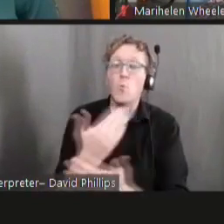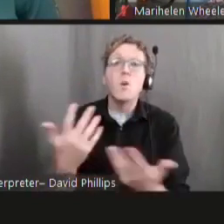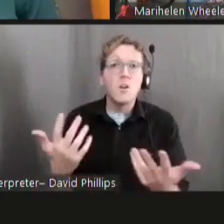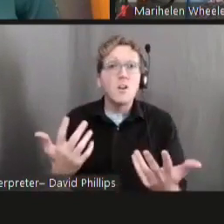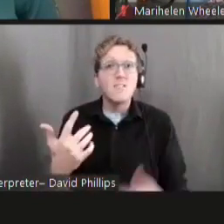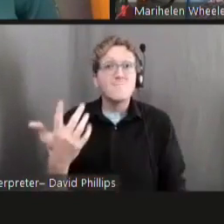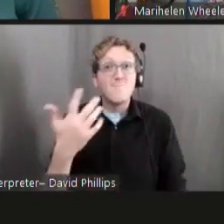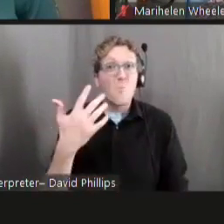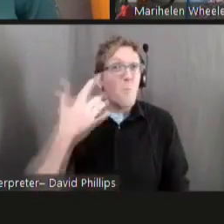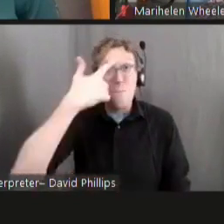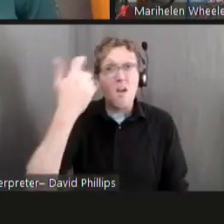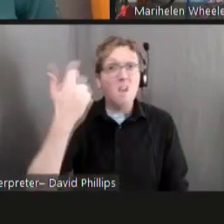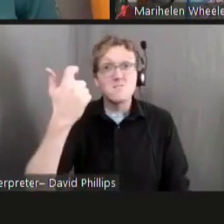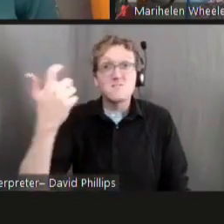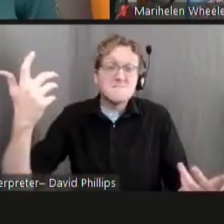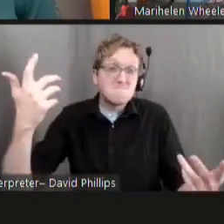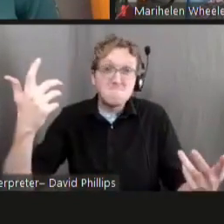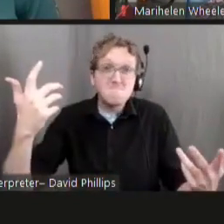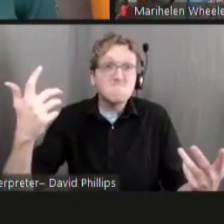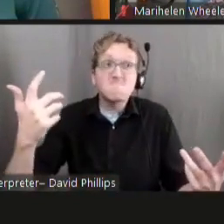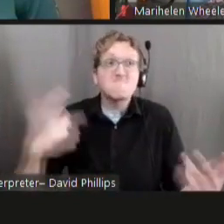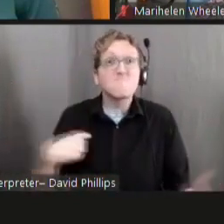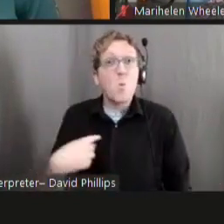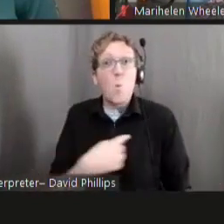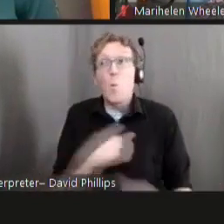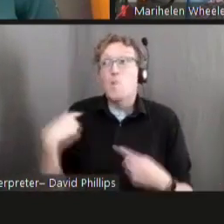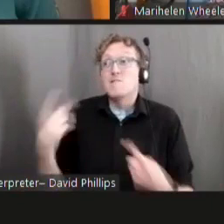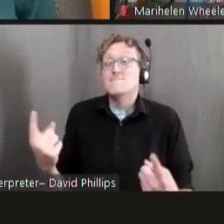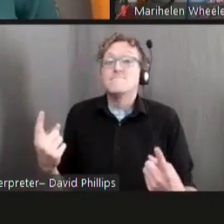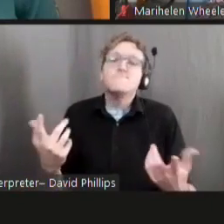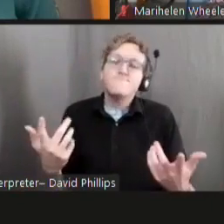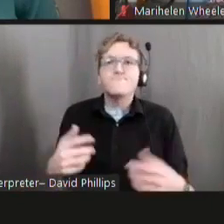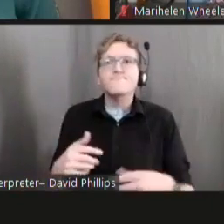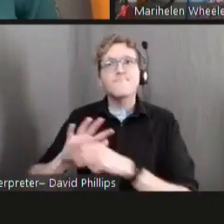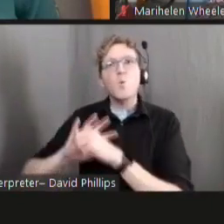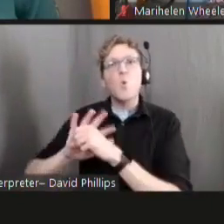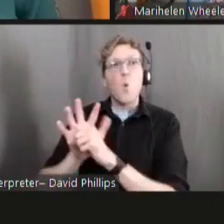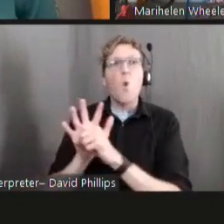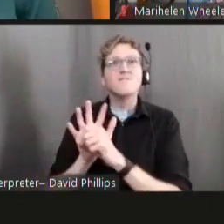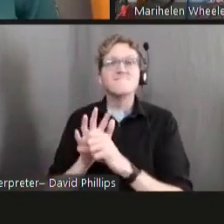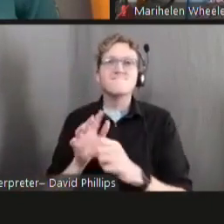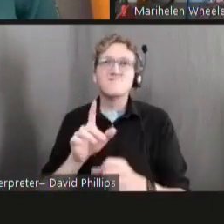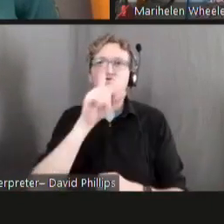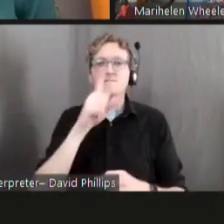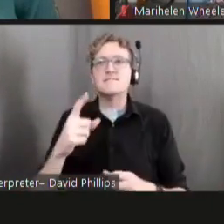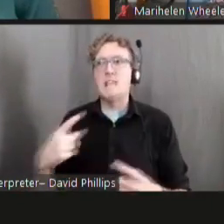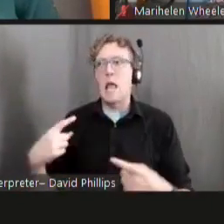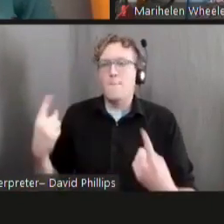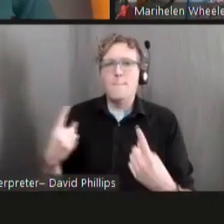unfortunately, we have been the coronavirus since the beginning has been a moving target. We've been trying